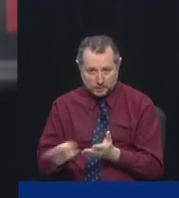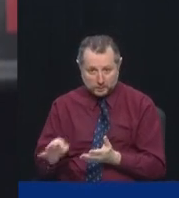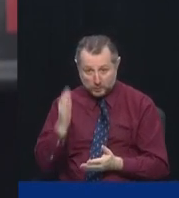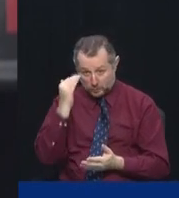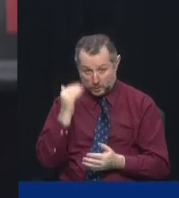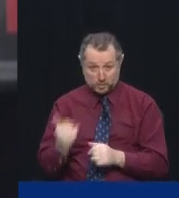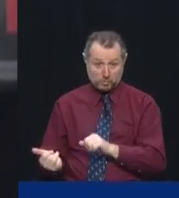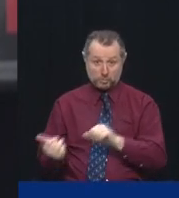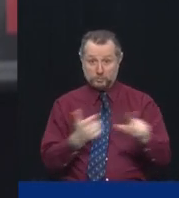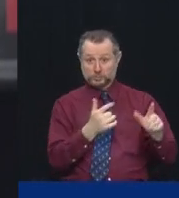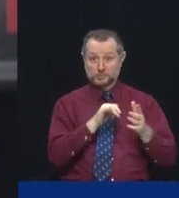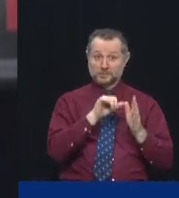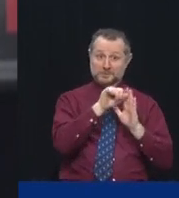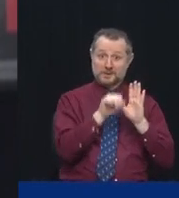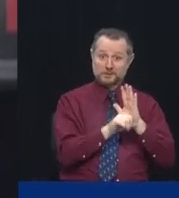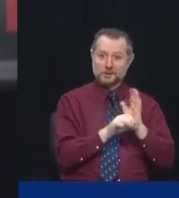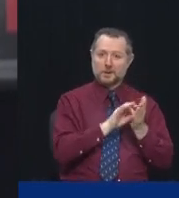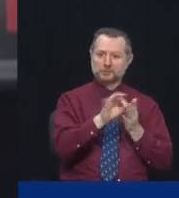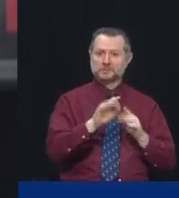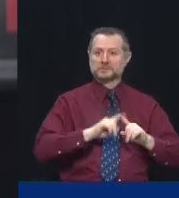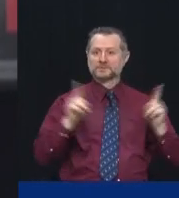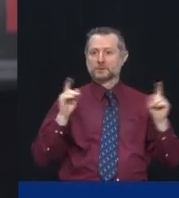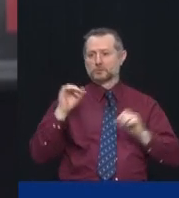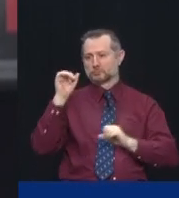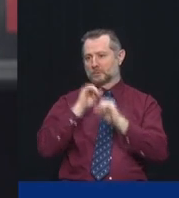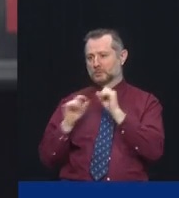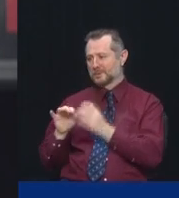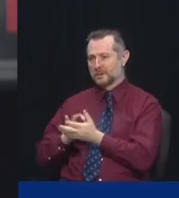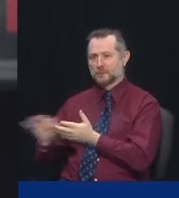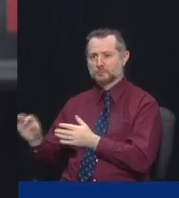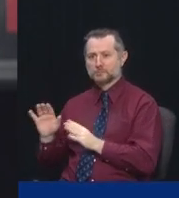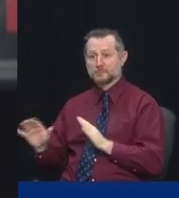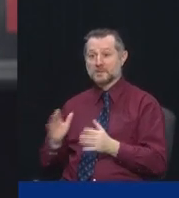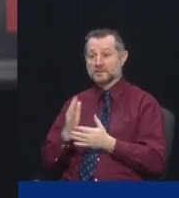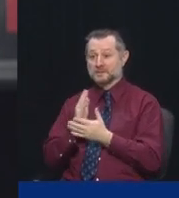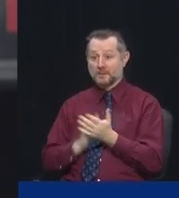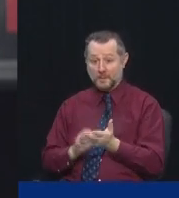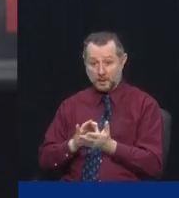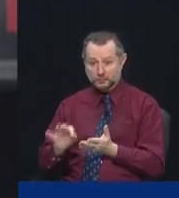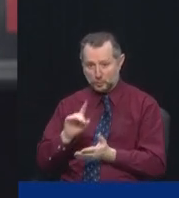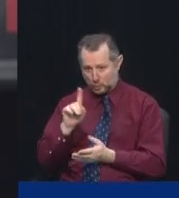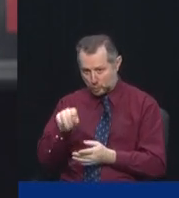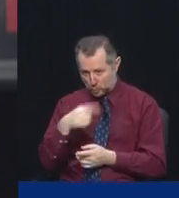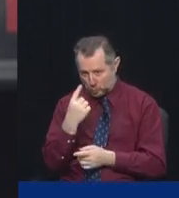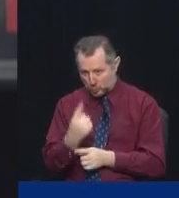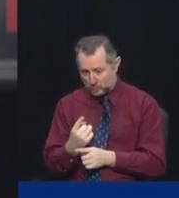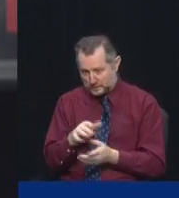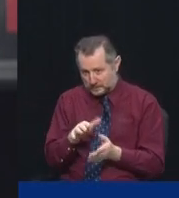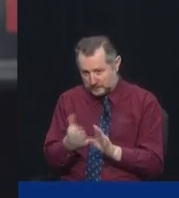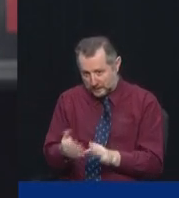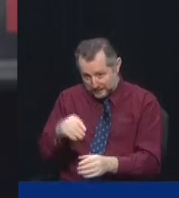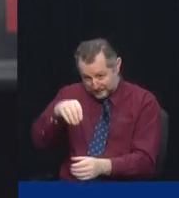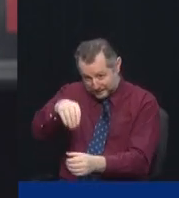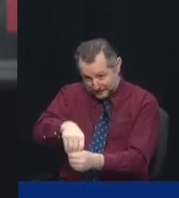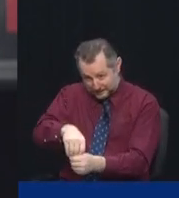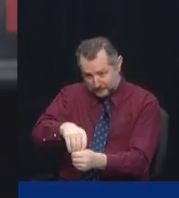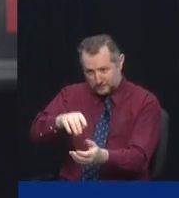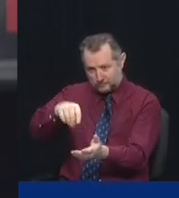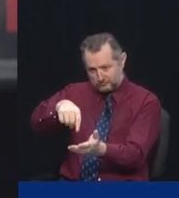it differently. Some counted just the number of deaths that happened in a nursing home. Some